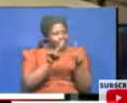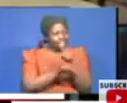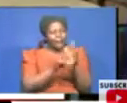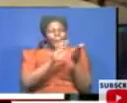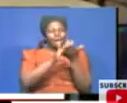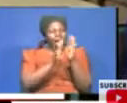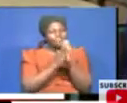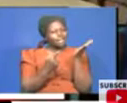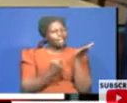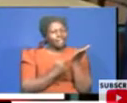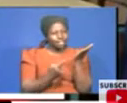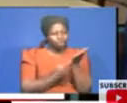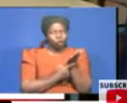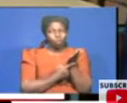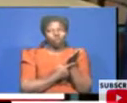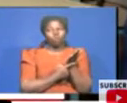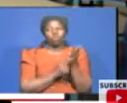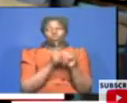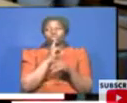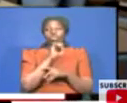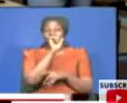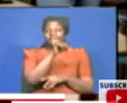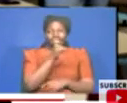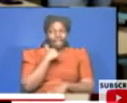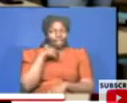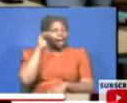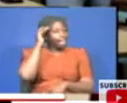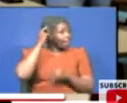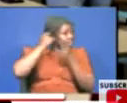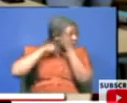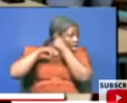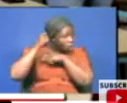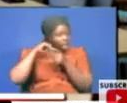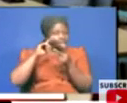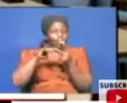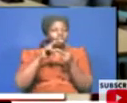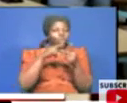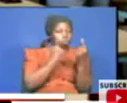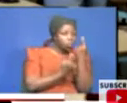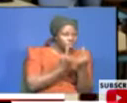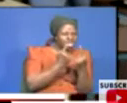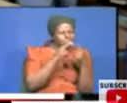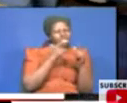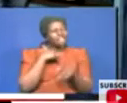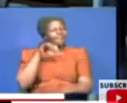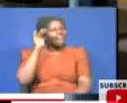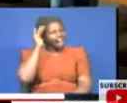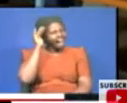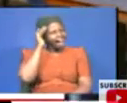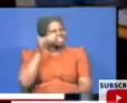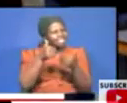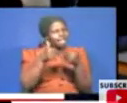Yes. Okay? So, yes, I've had saloon, I've had cookery, but I'm not hearing the space